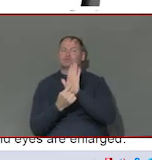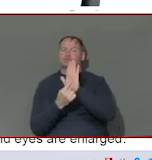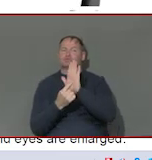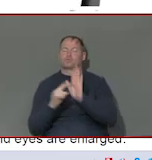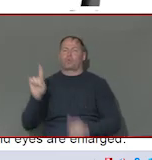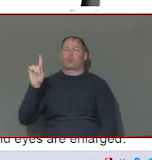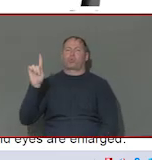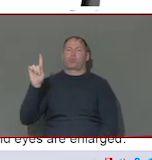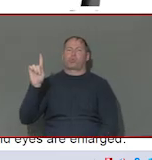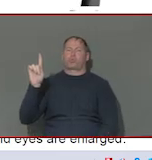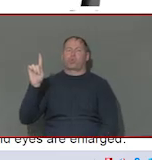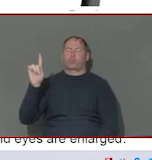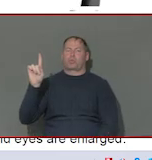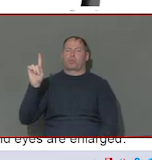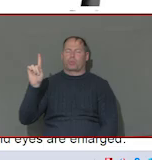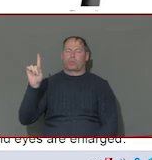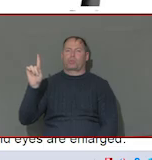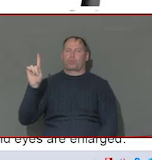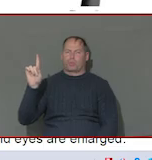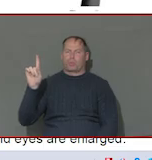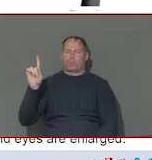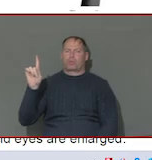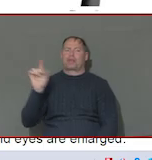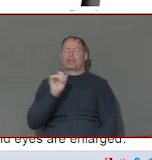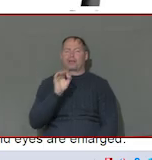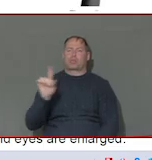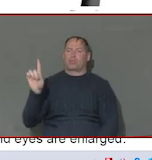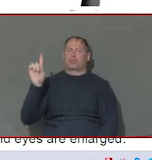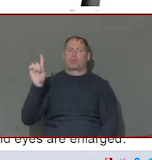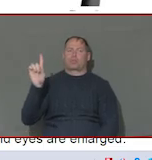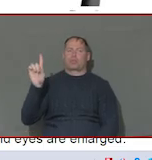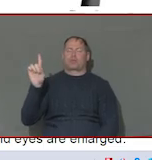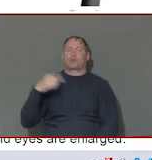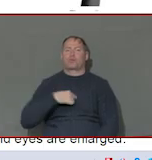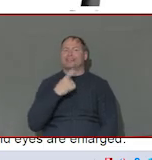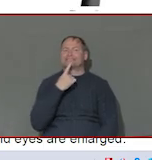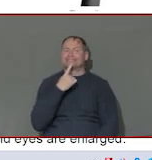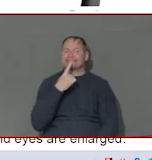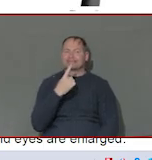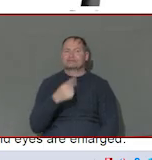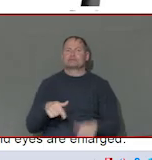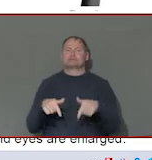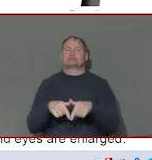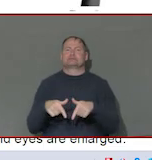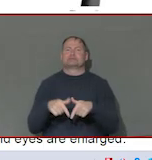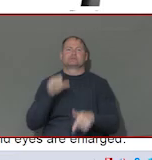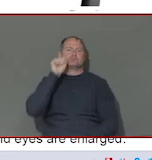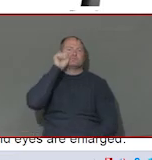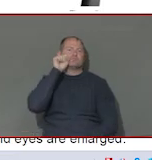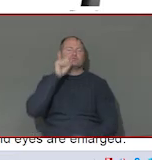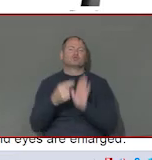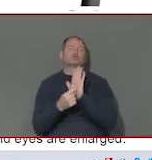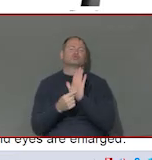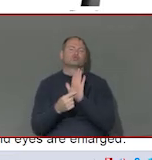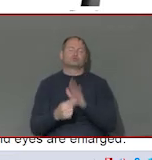upright posture. So, if you are upright, we said it exposes what? The